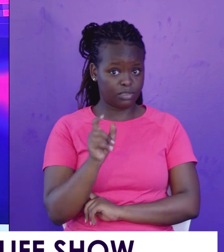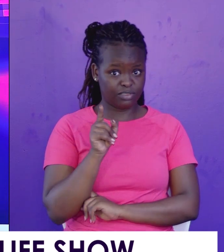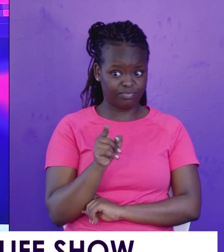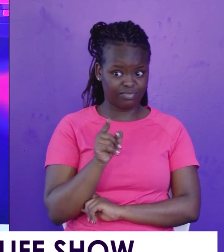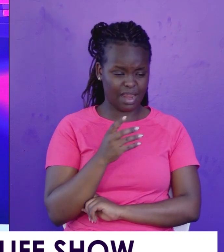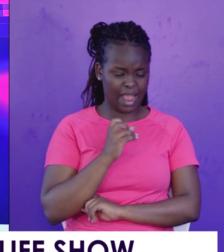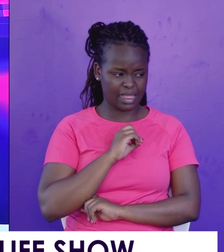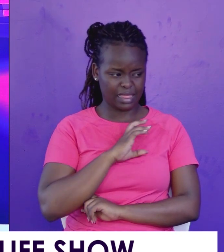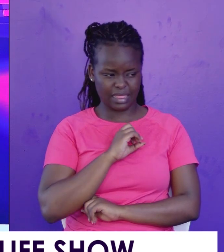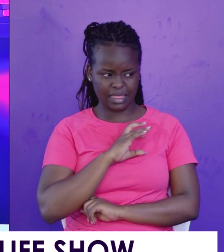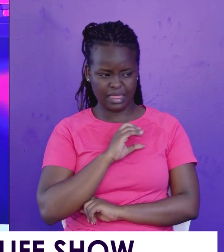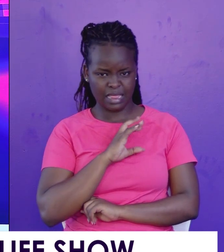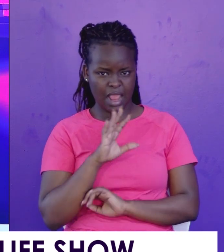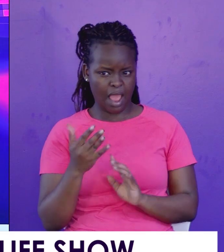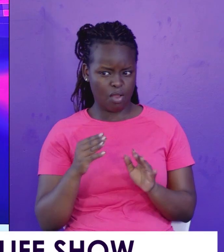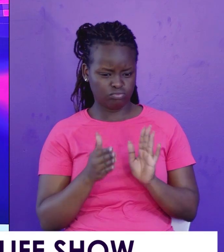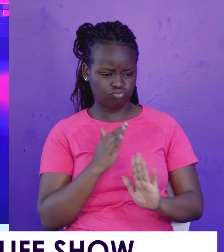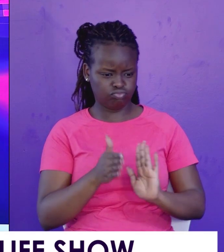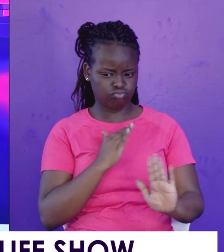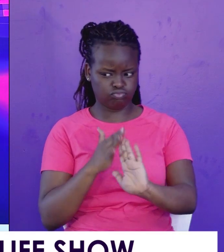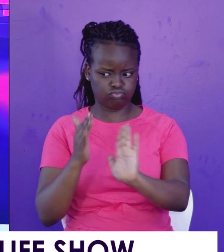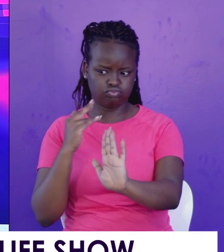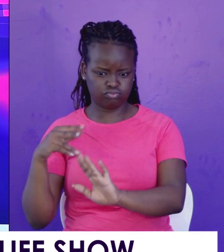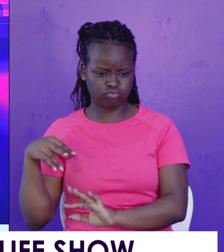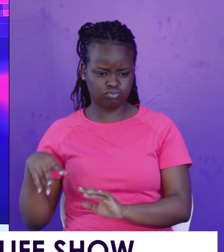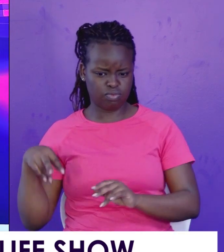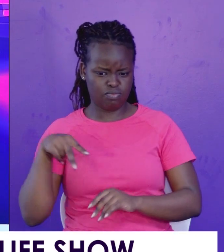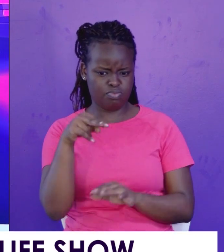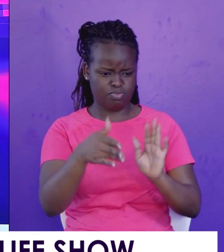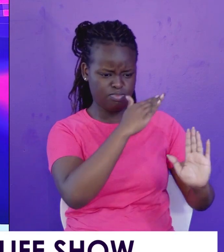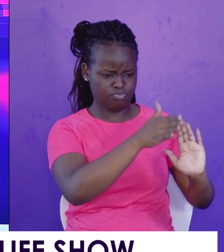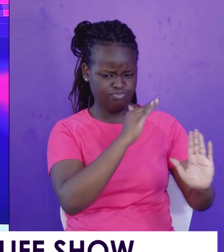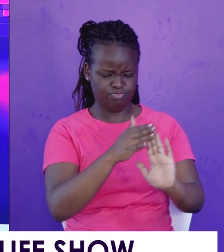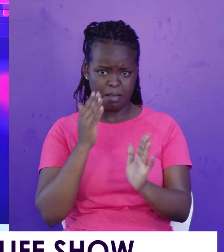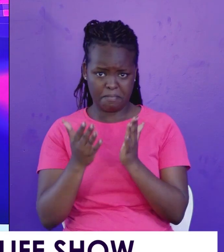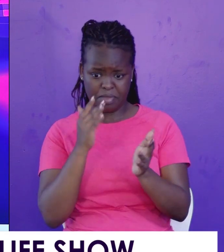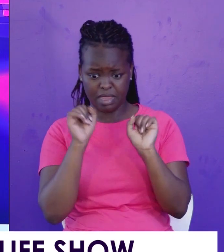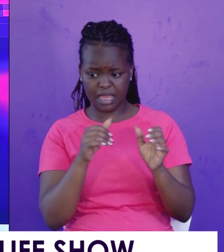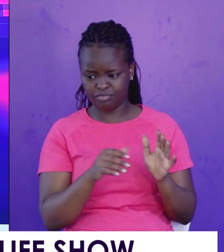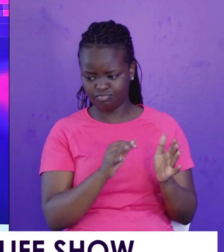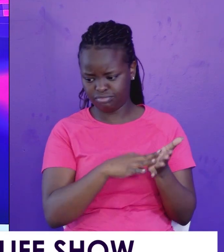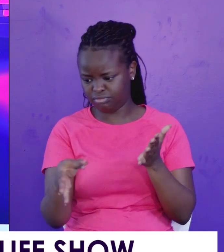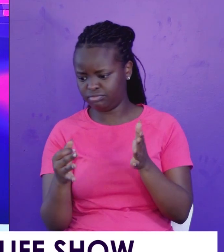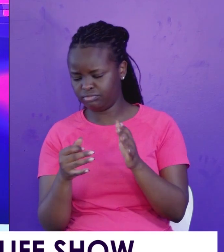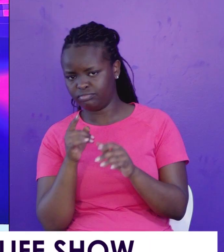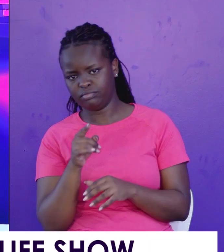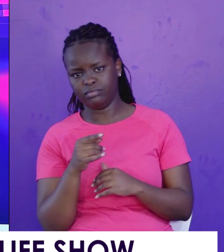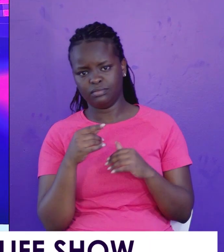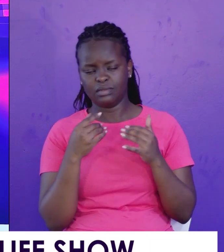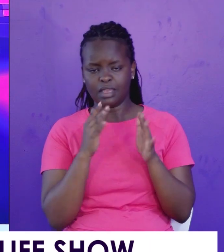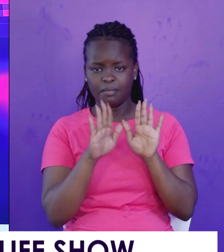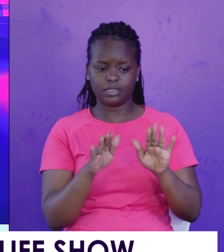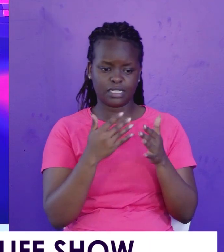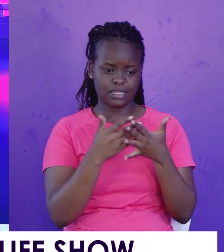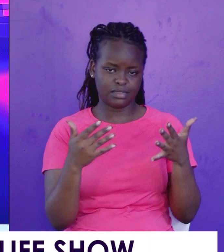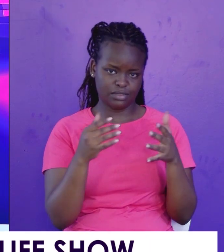are moving because they're moving very fast or they're moving in a brisk manner and they may knock you down. So these kind of things are important to